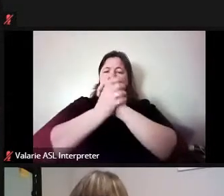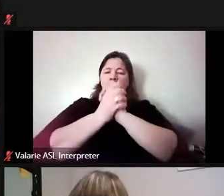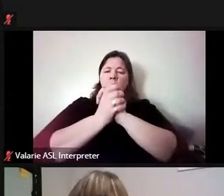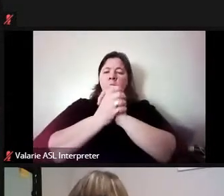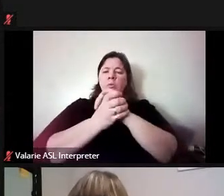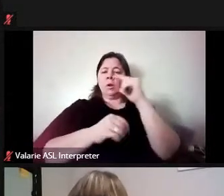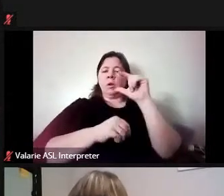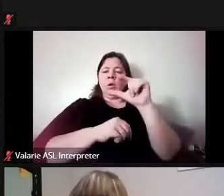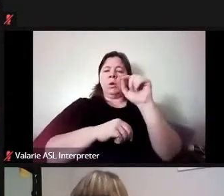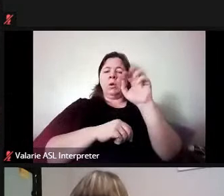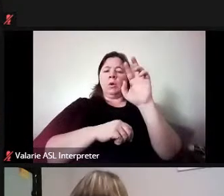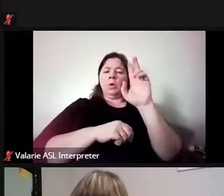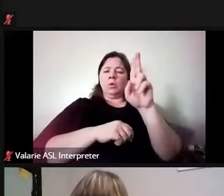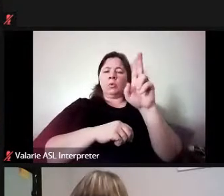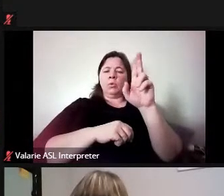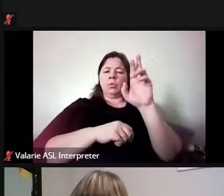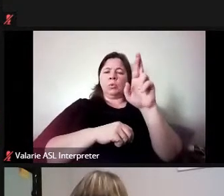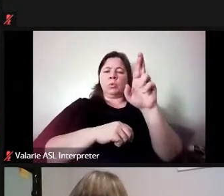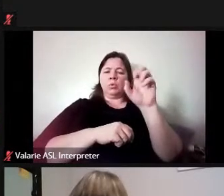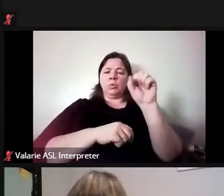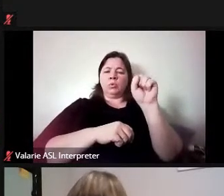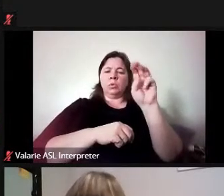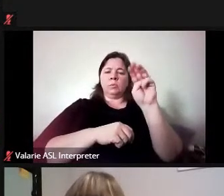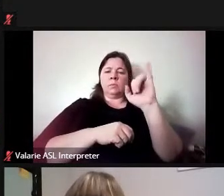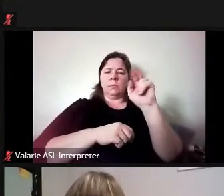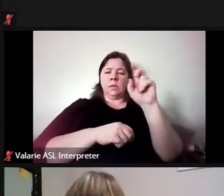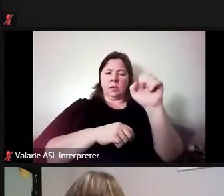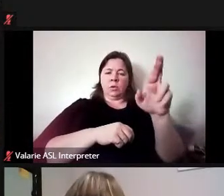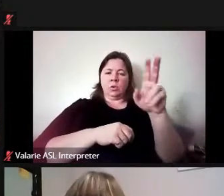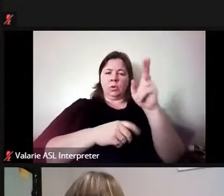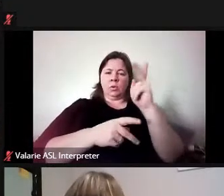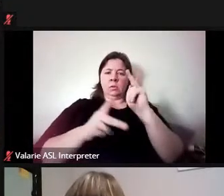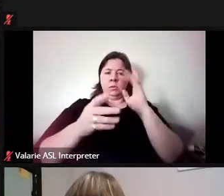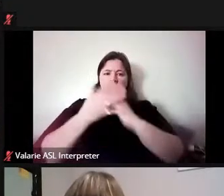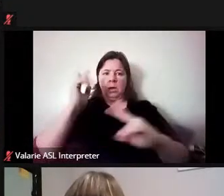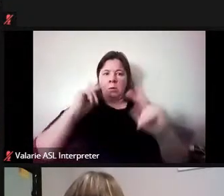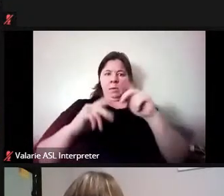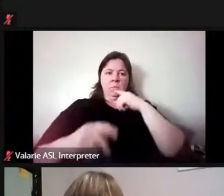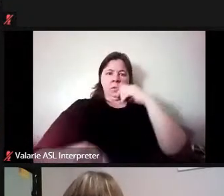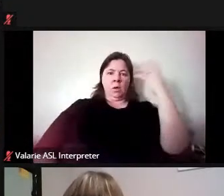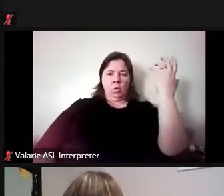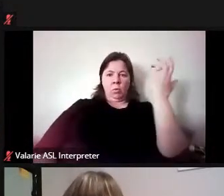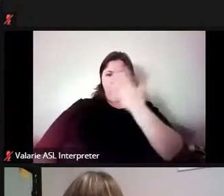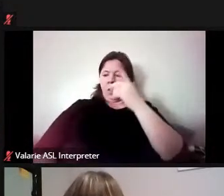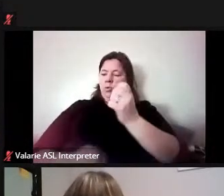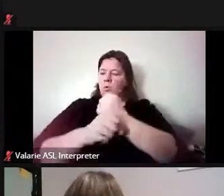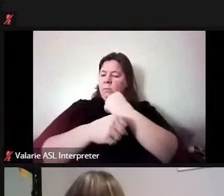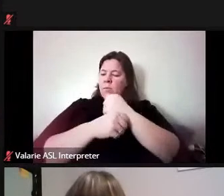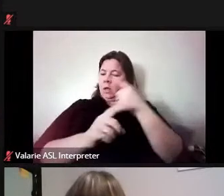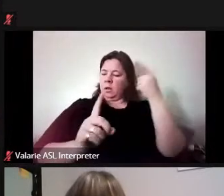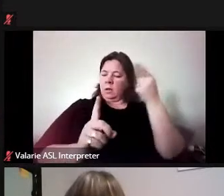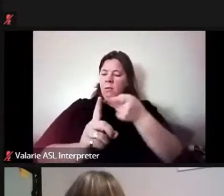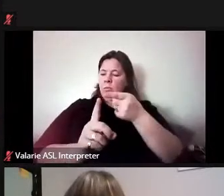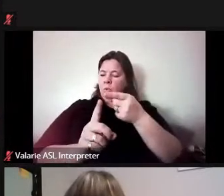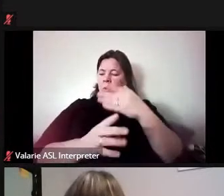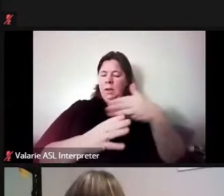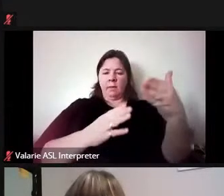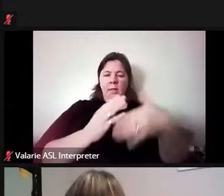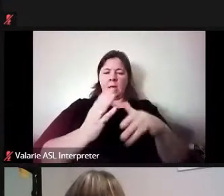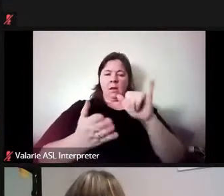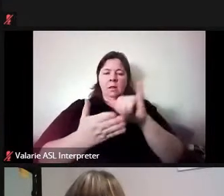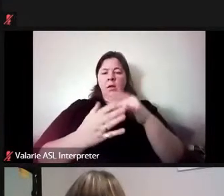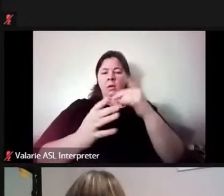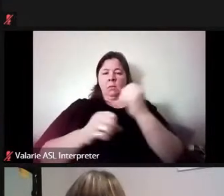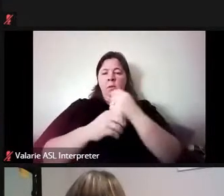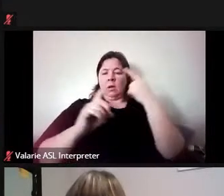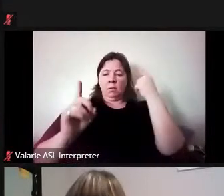GURSMINDER. And I know people would have the tendency to say, wow, but I'm glad you made that point at the very end, because